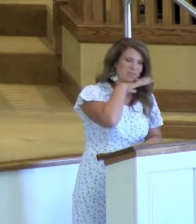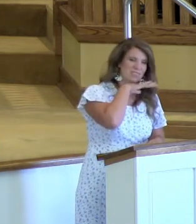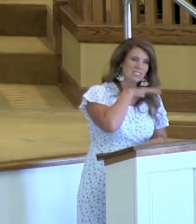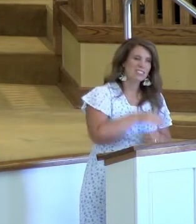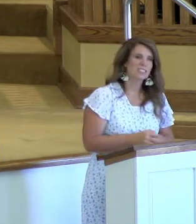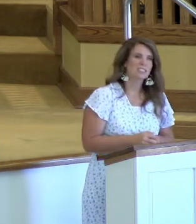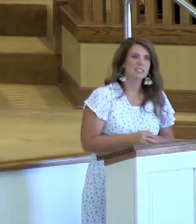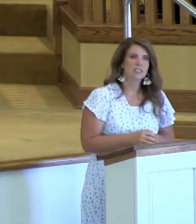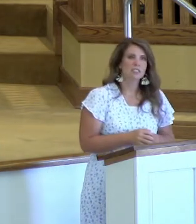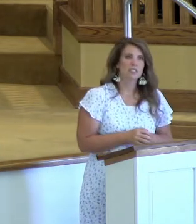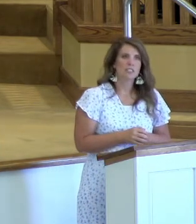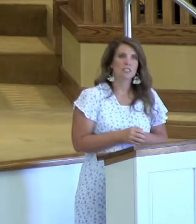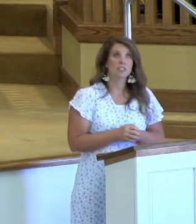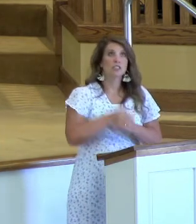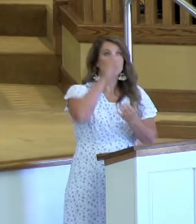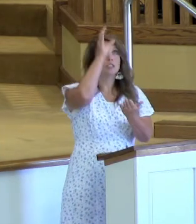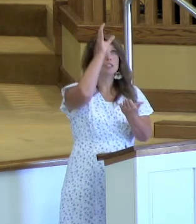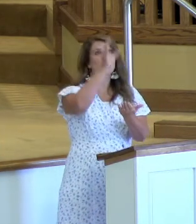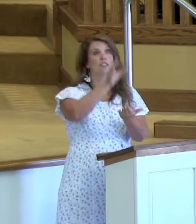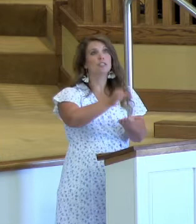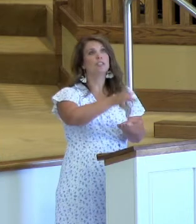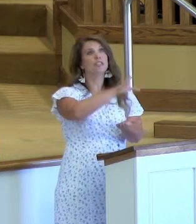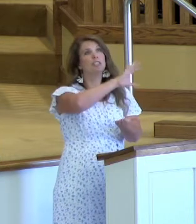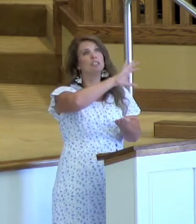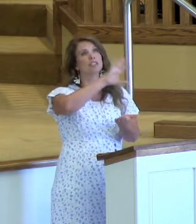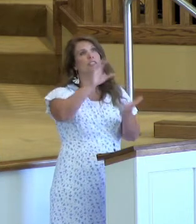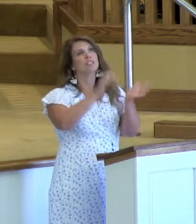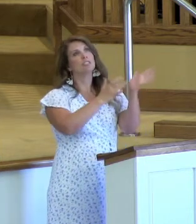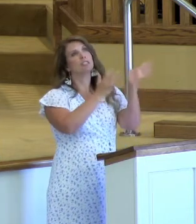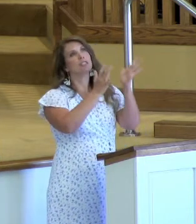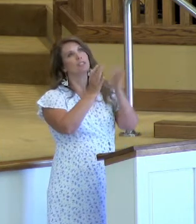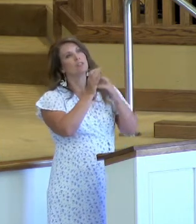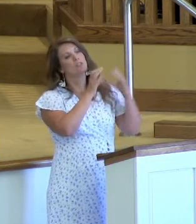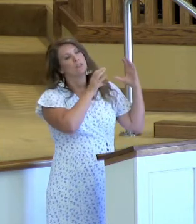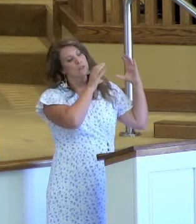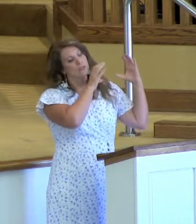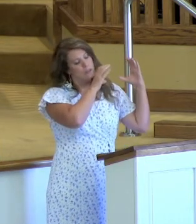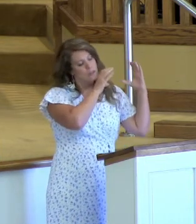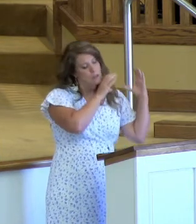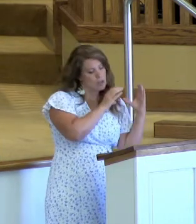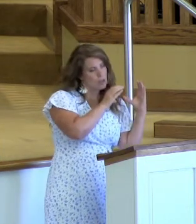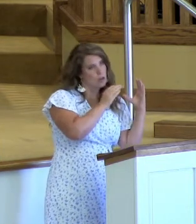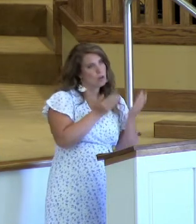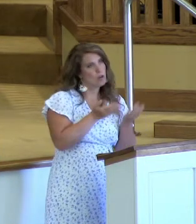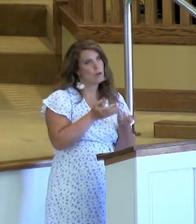clean. The cross he carried bore my